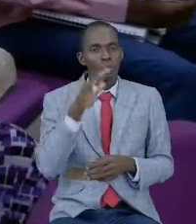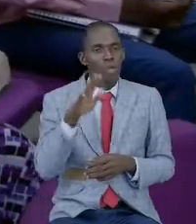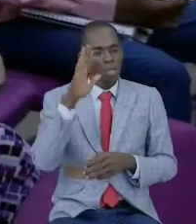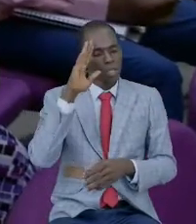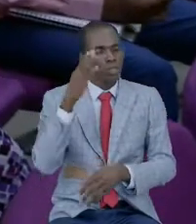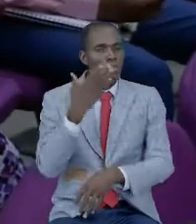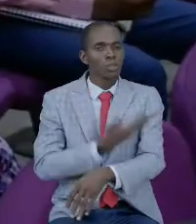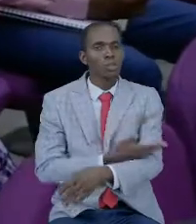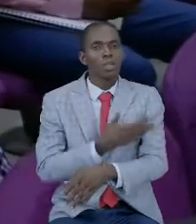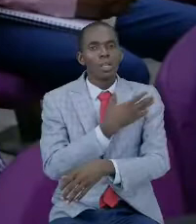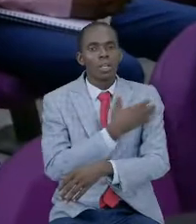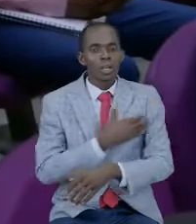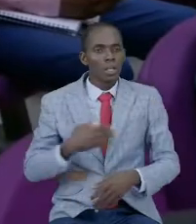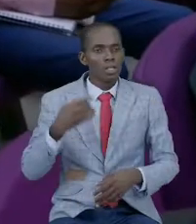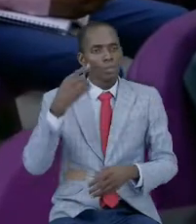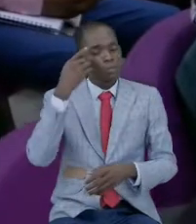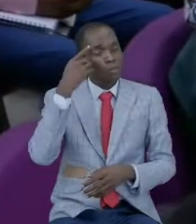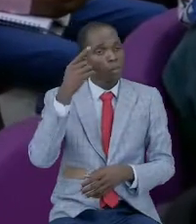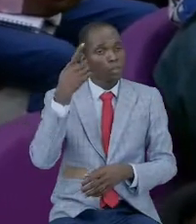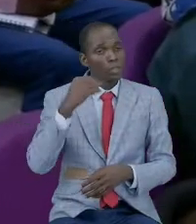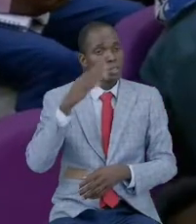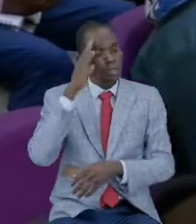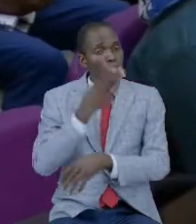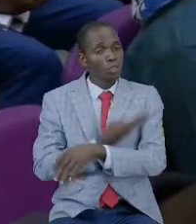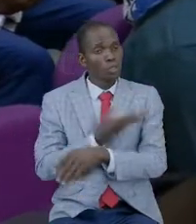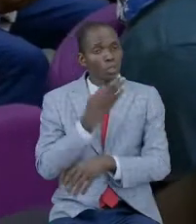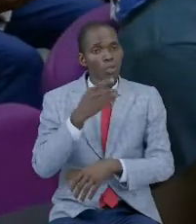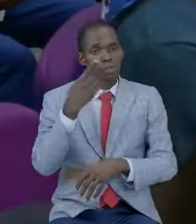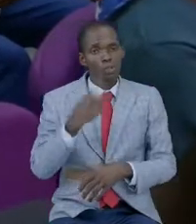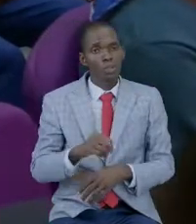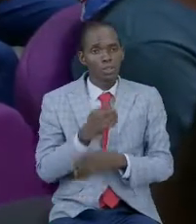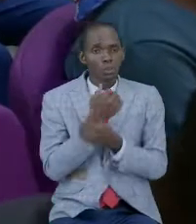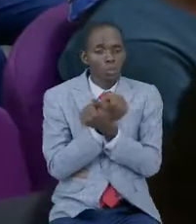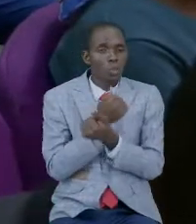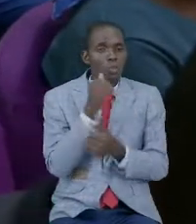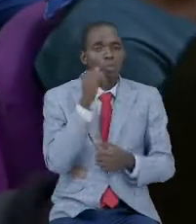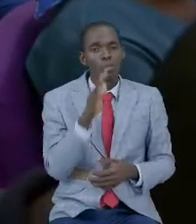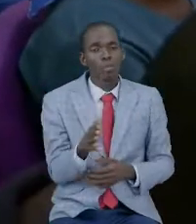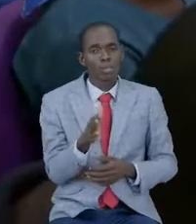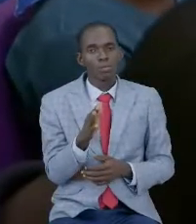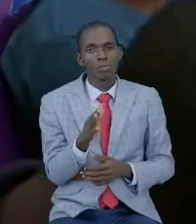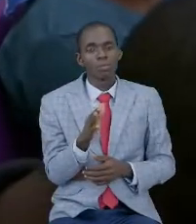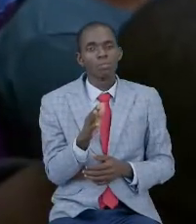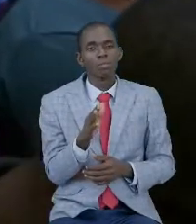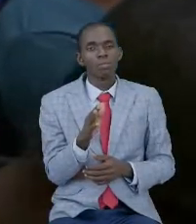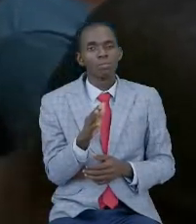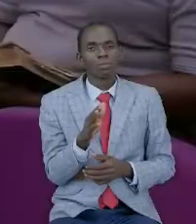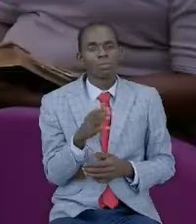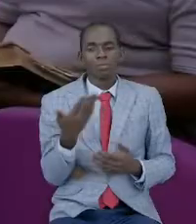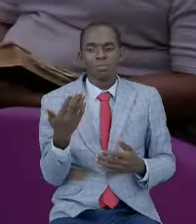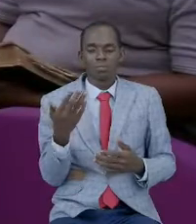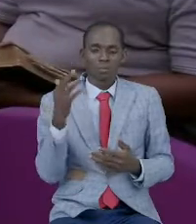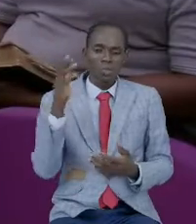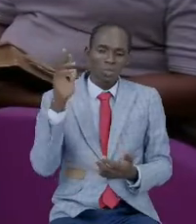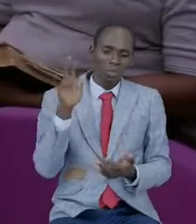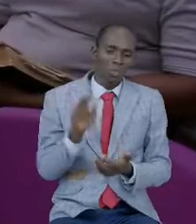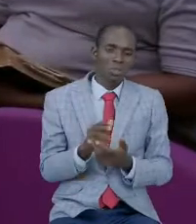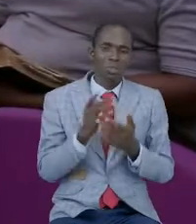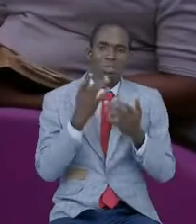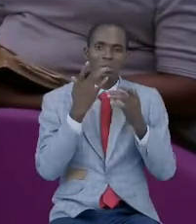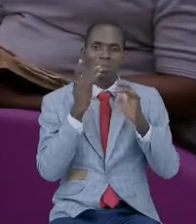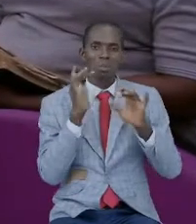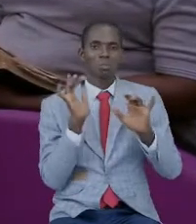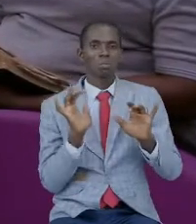the son of the bondwoman, jesting, ridiculing,